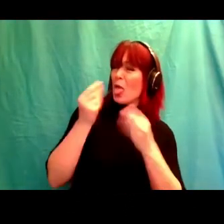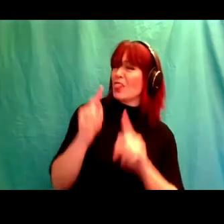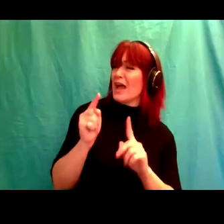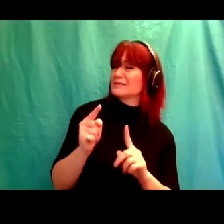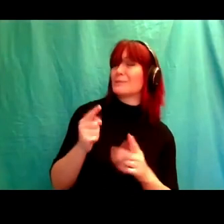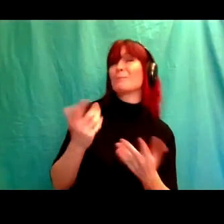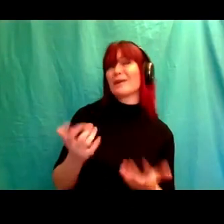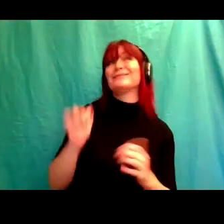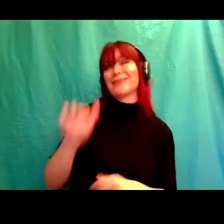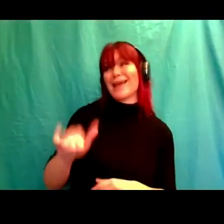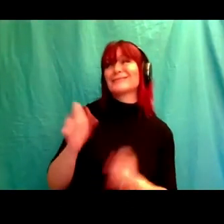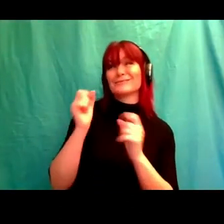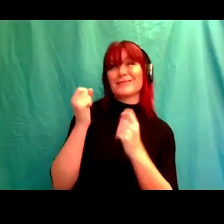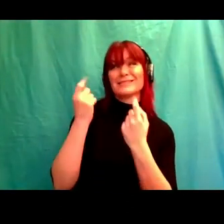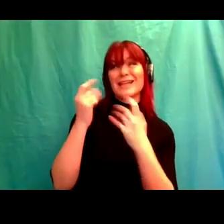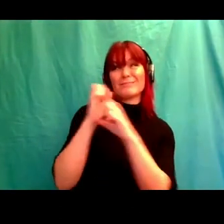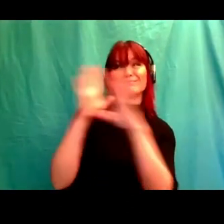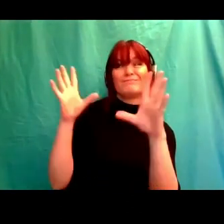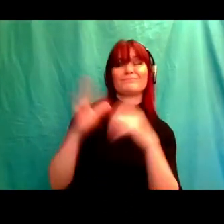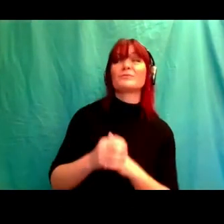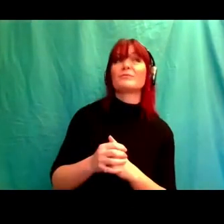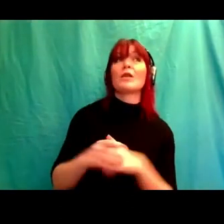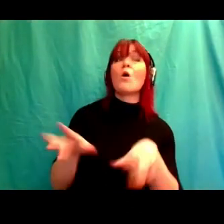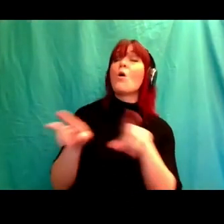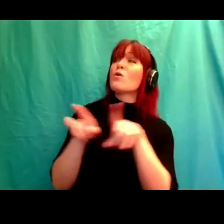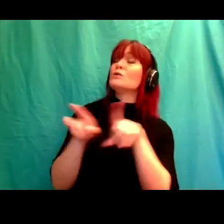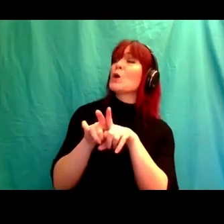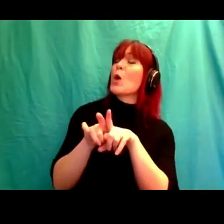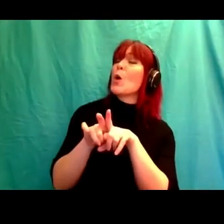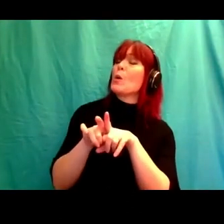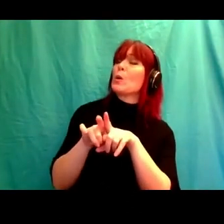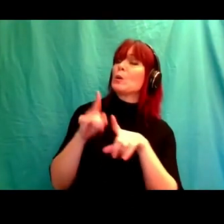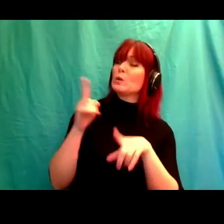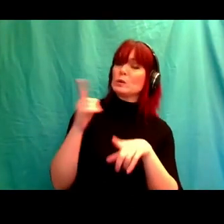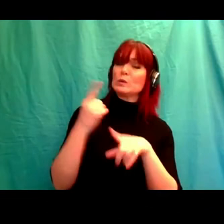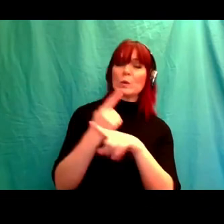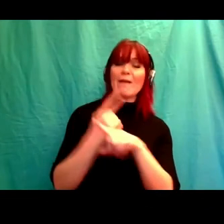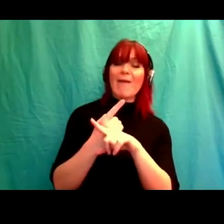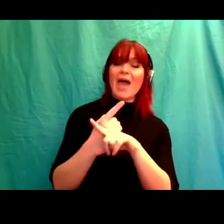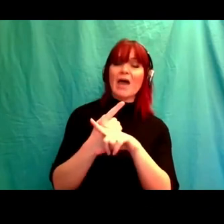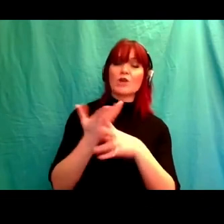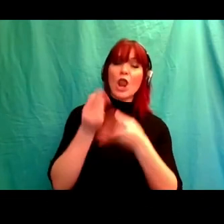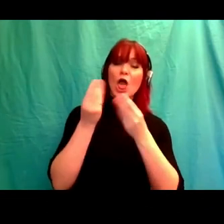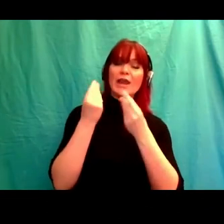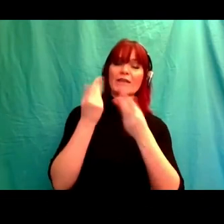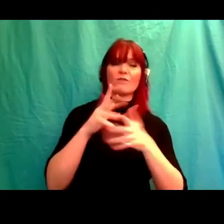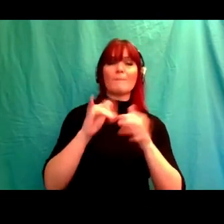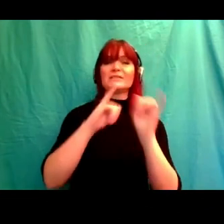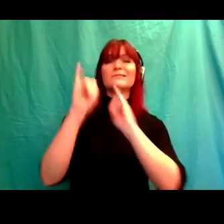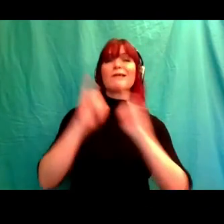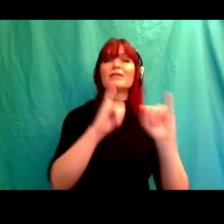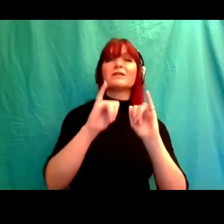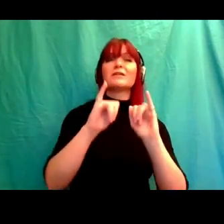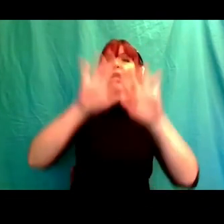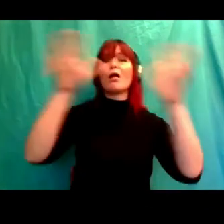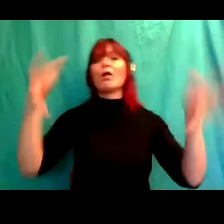hasn't it? And I'll also highlight the work you were talking about on learning from disasters elsewhere. I think, am I right, that's being published in the next